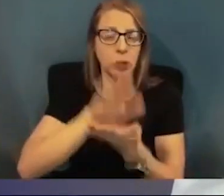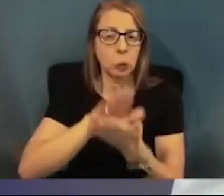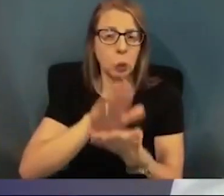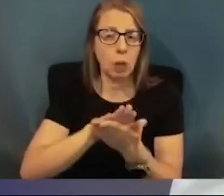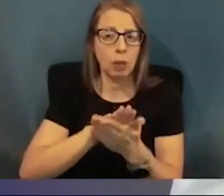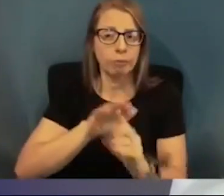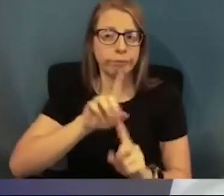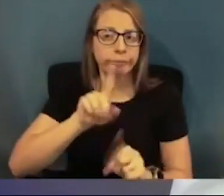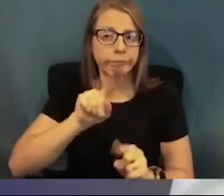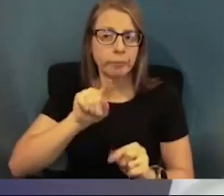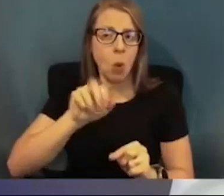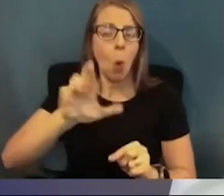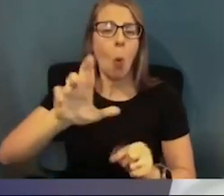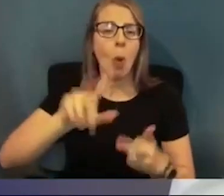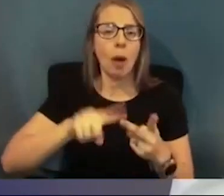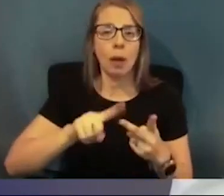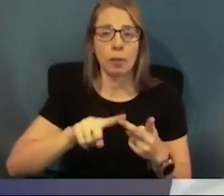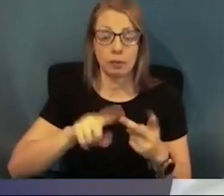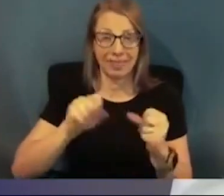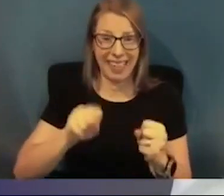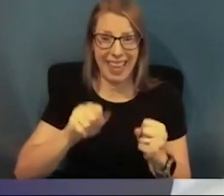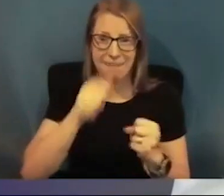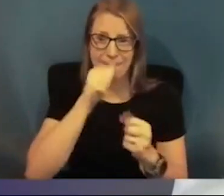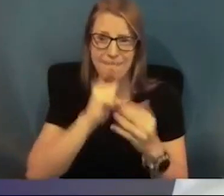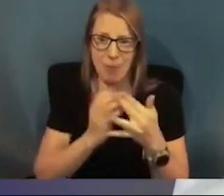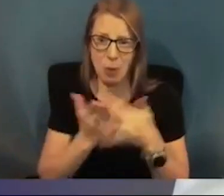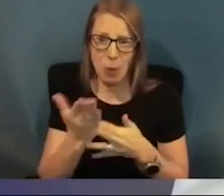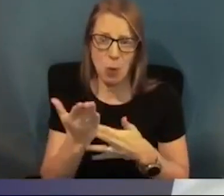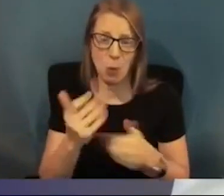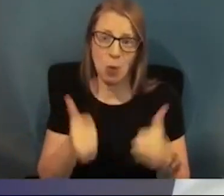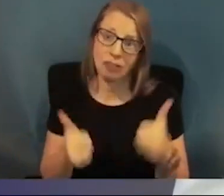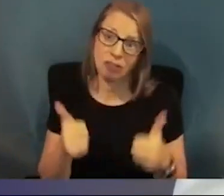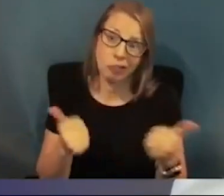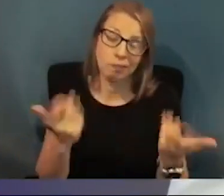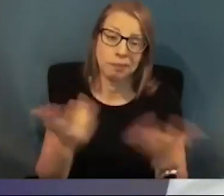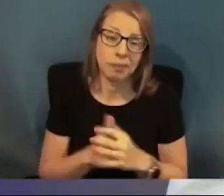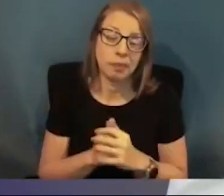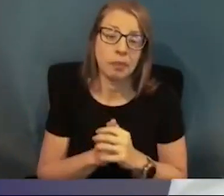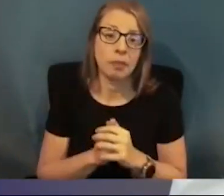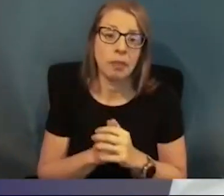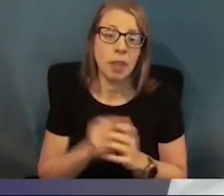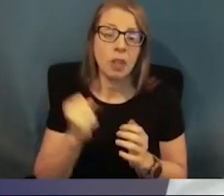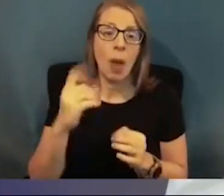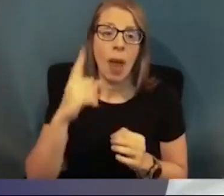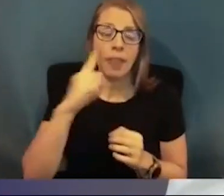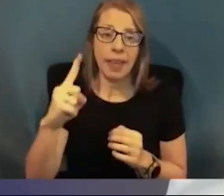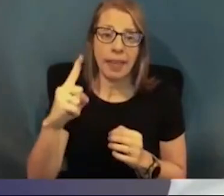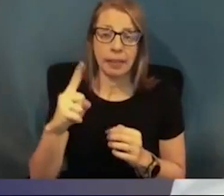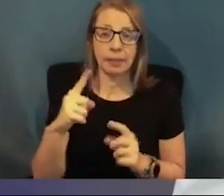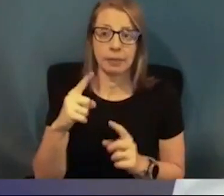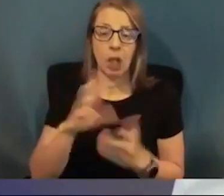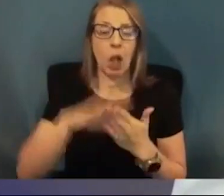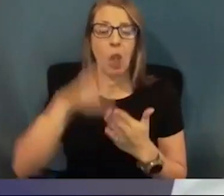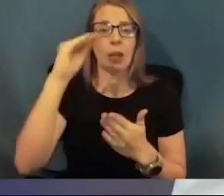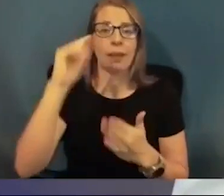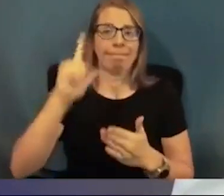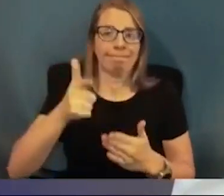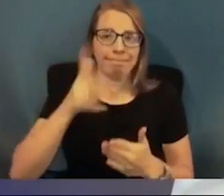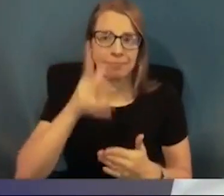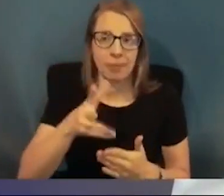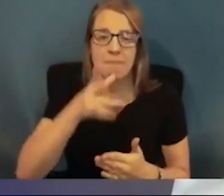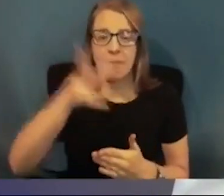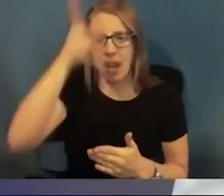going to be able to get through this? So I think the story is yet to be told. I think parents are going to have to make their